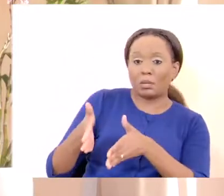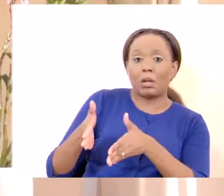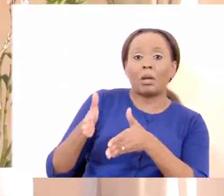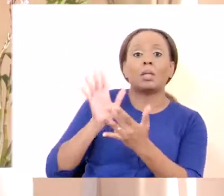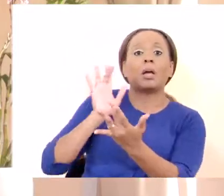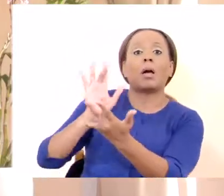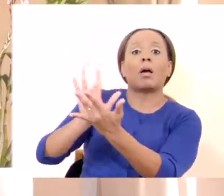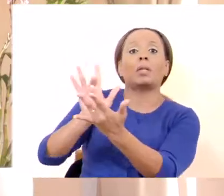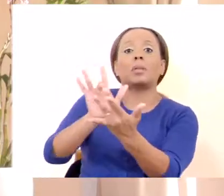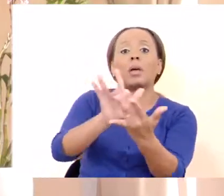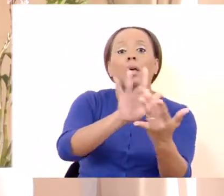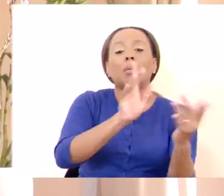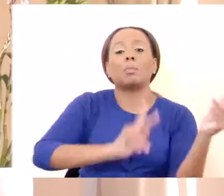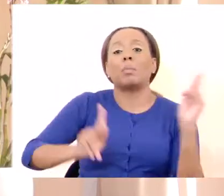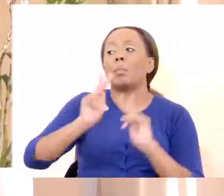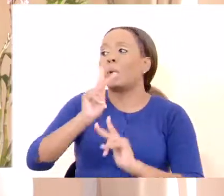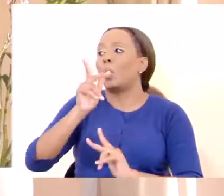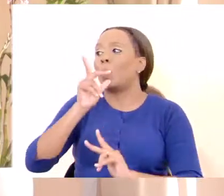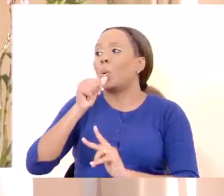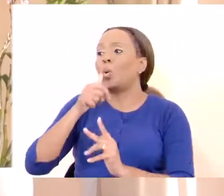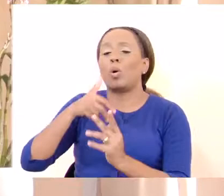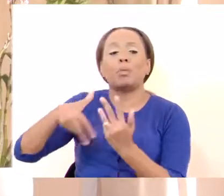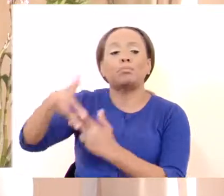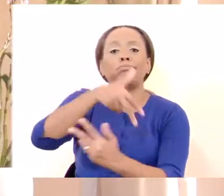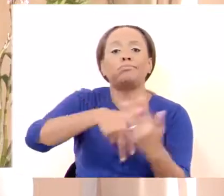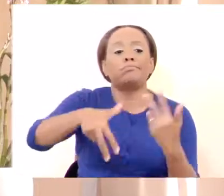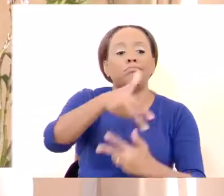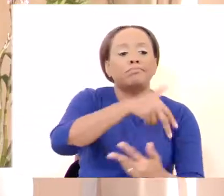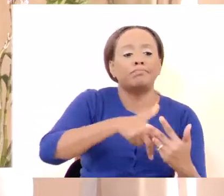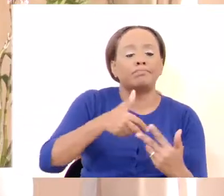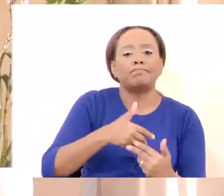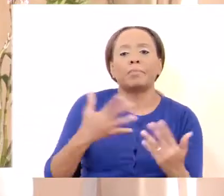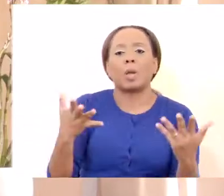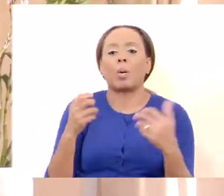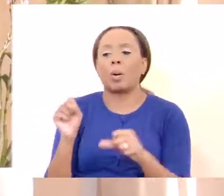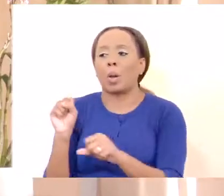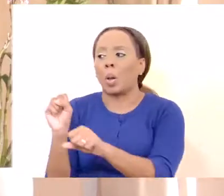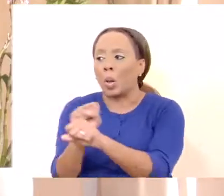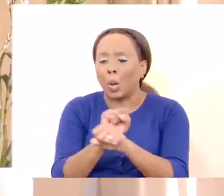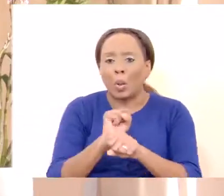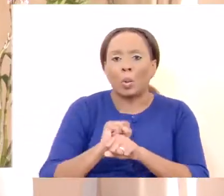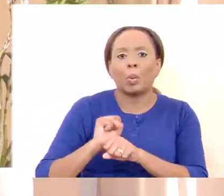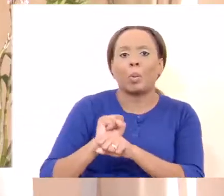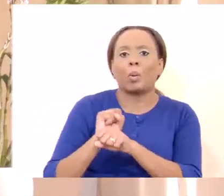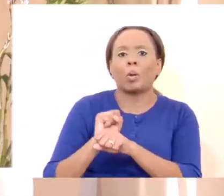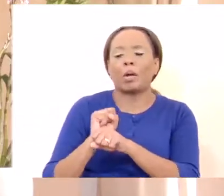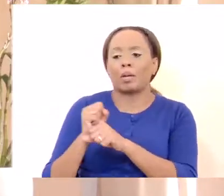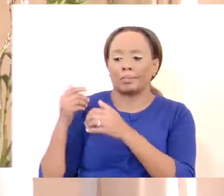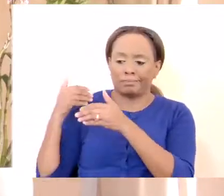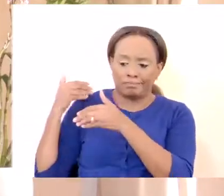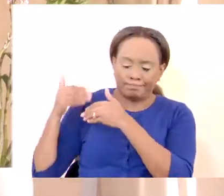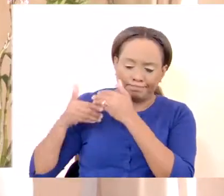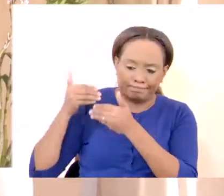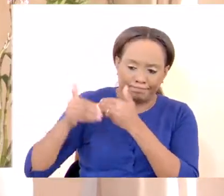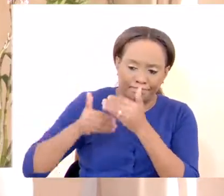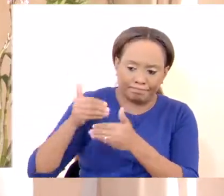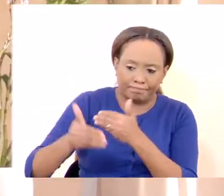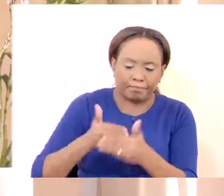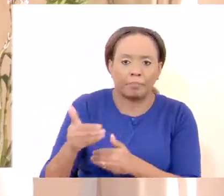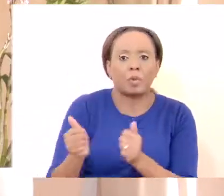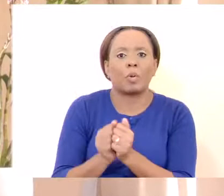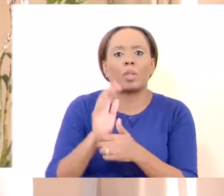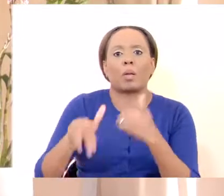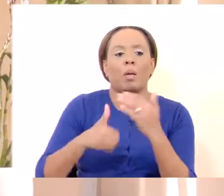the tide, while at the same time still continuing to work from the beginning and coming forward with all of the